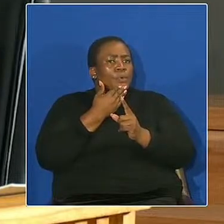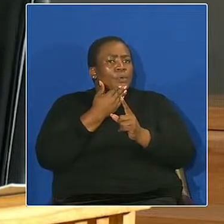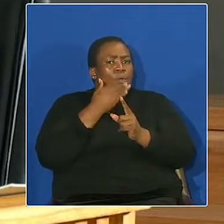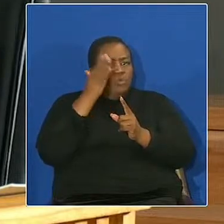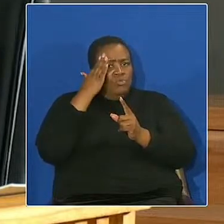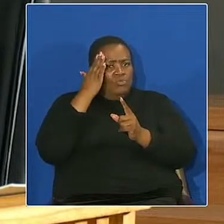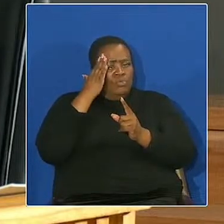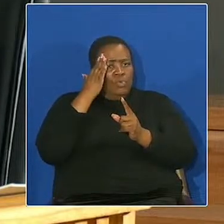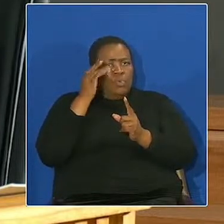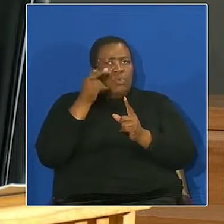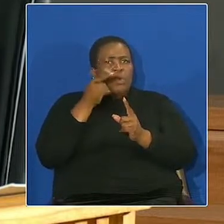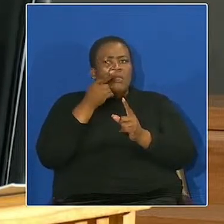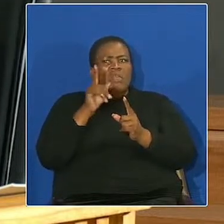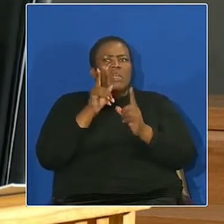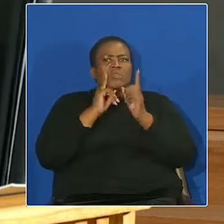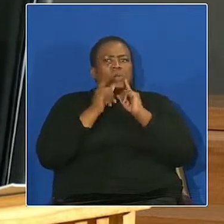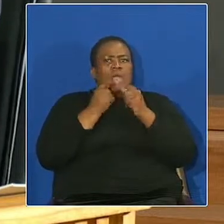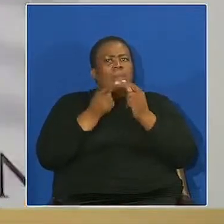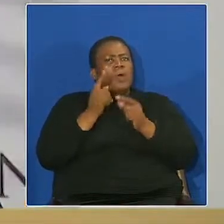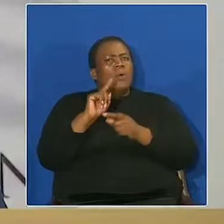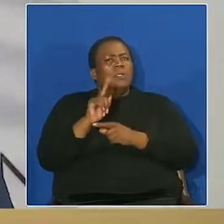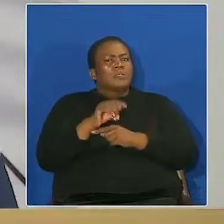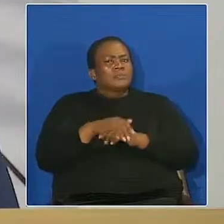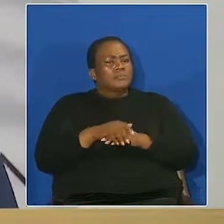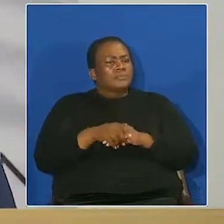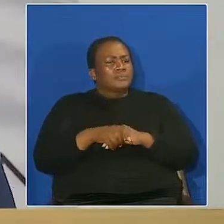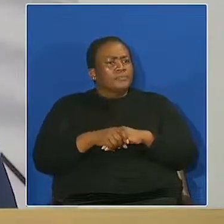what they're talking about?